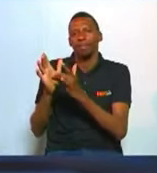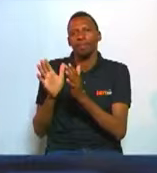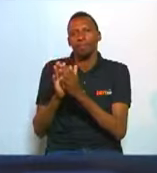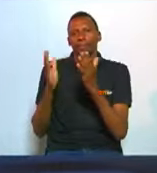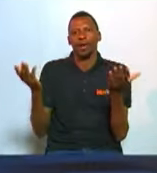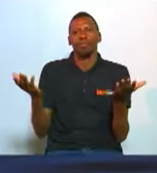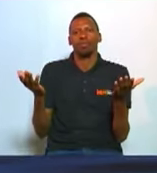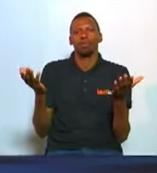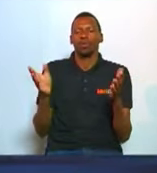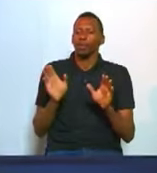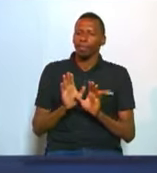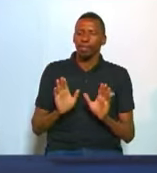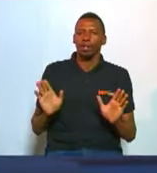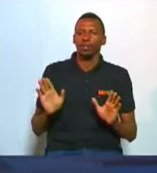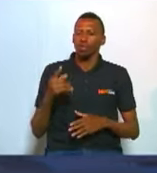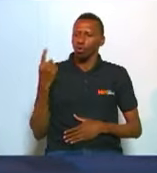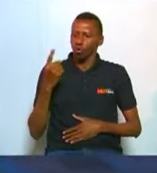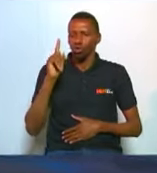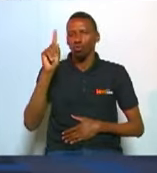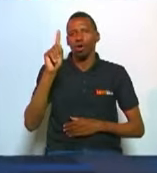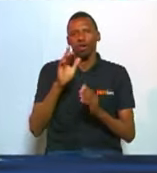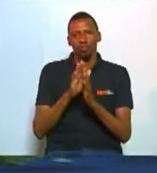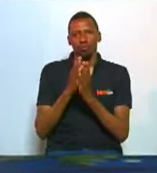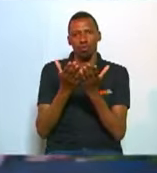Only one book.